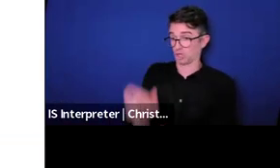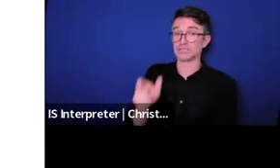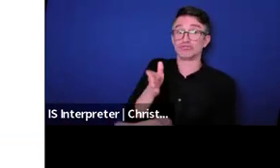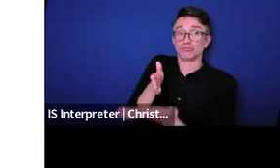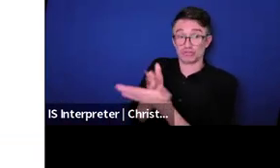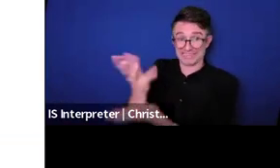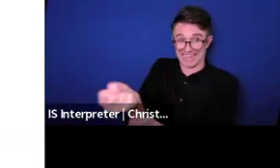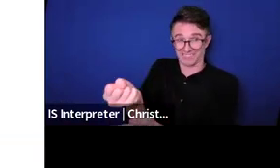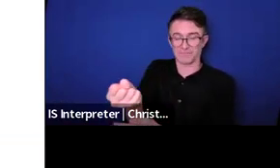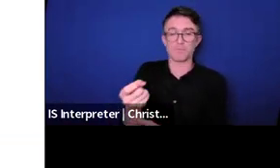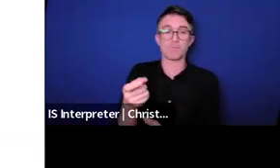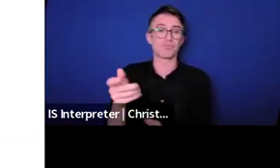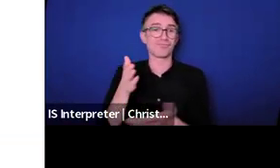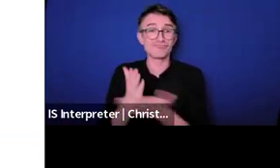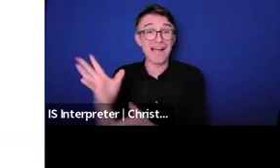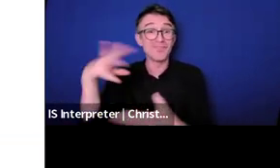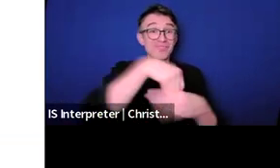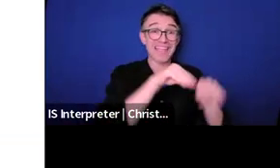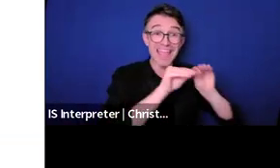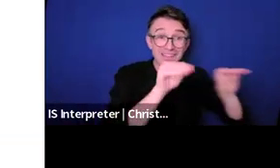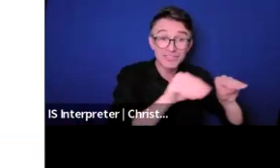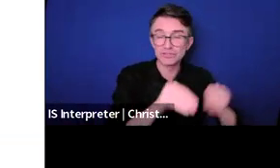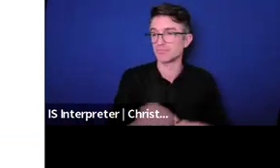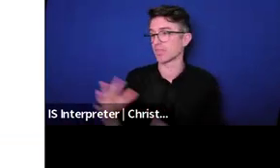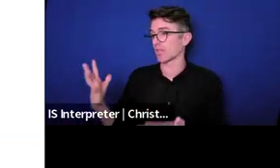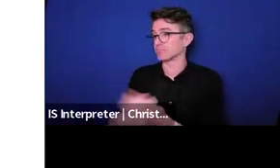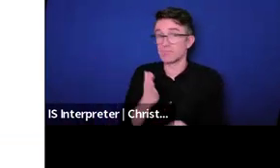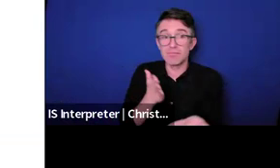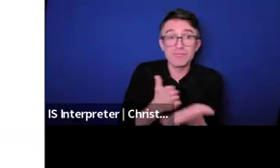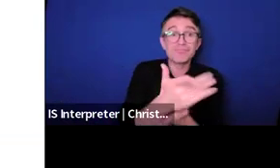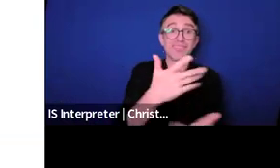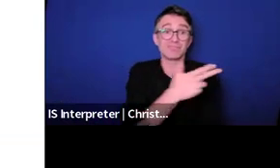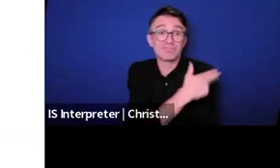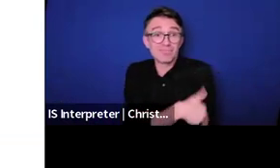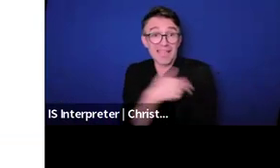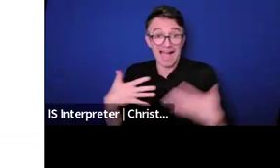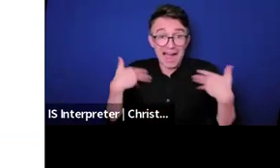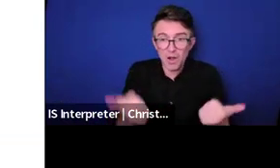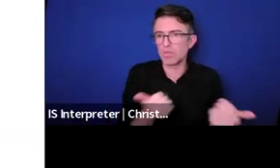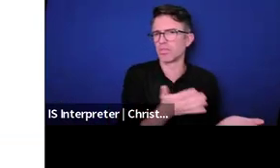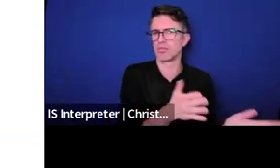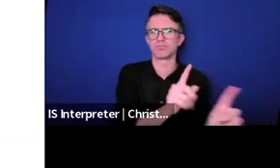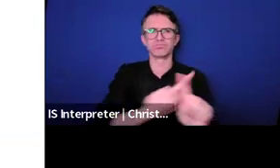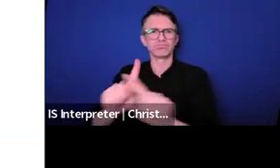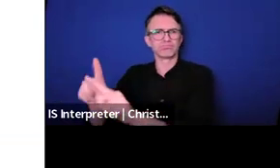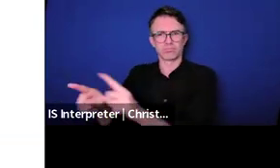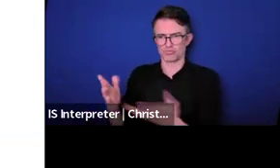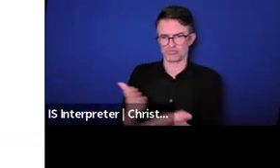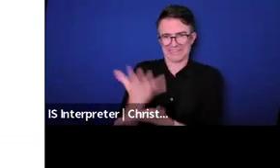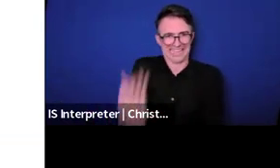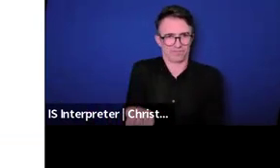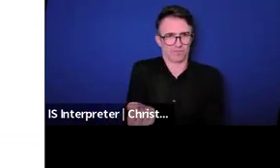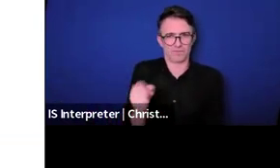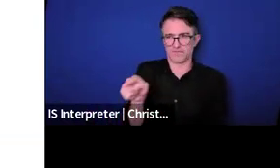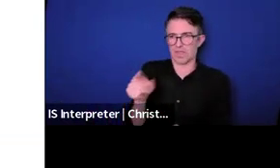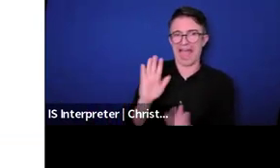and intertwined and interdependent social and economic rights. And also the systems approach provides us with a